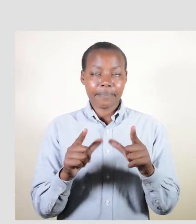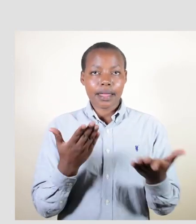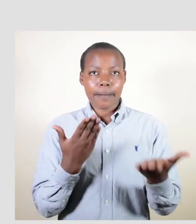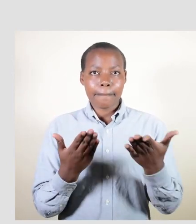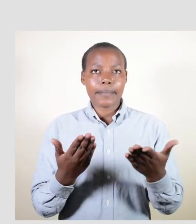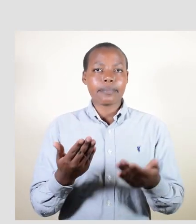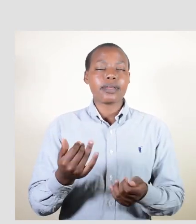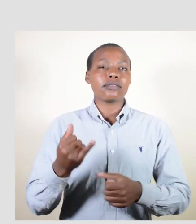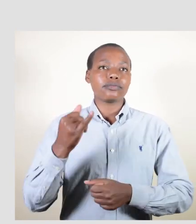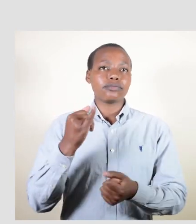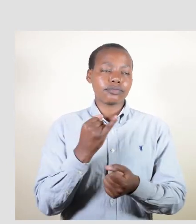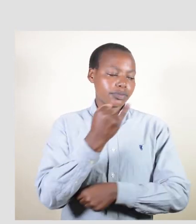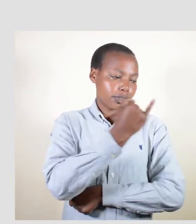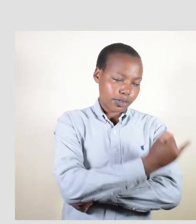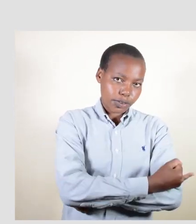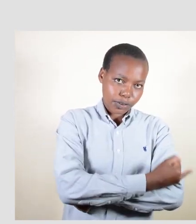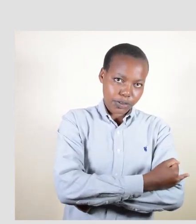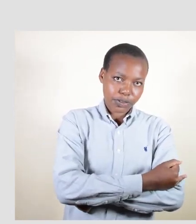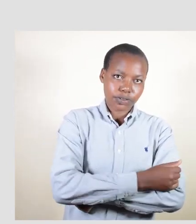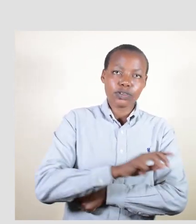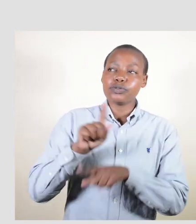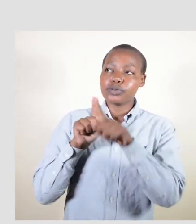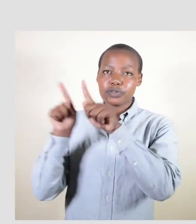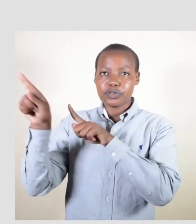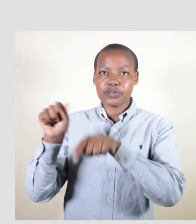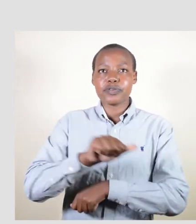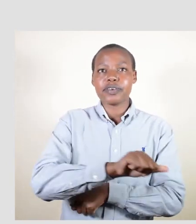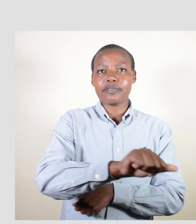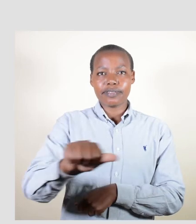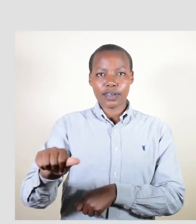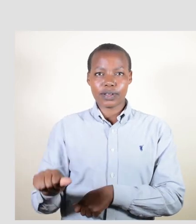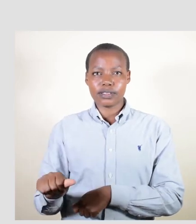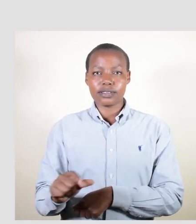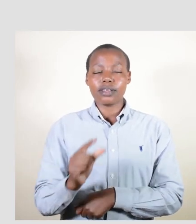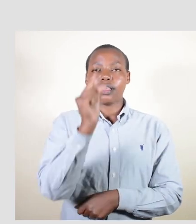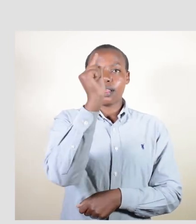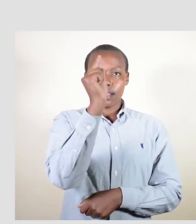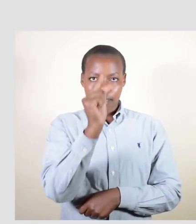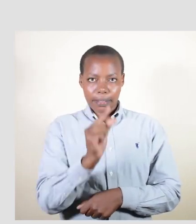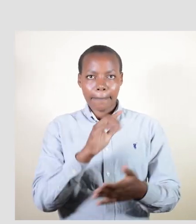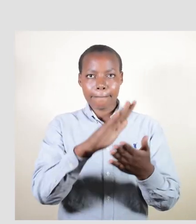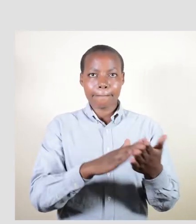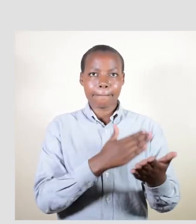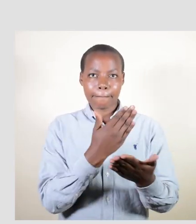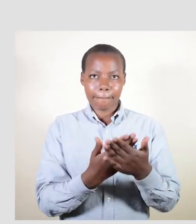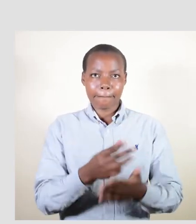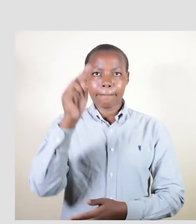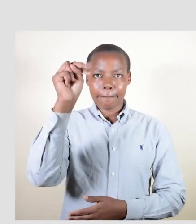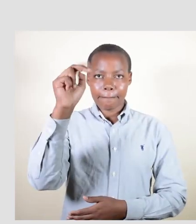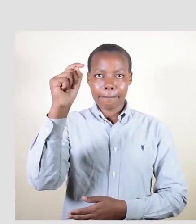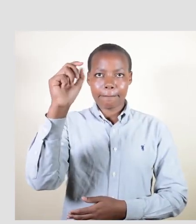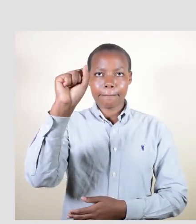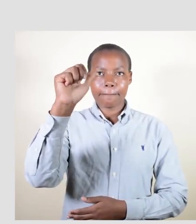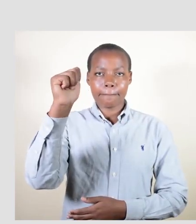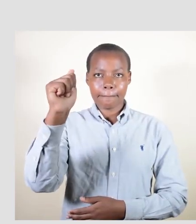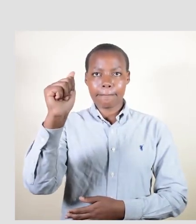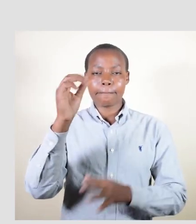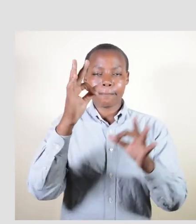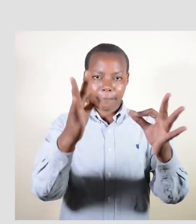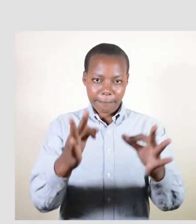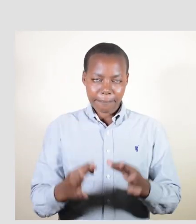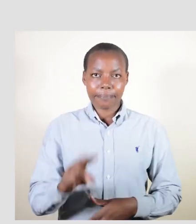SACCOs, institutions, or tour vehicles. The customer makes an application on NTSA portal on